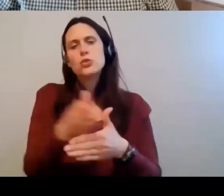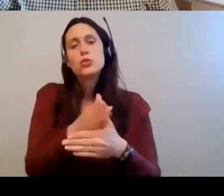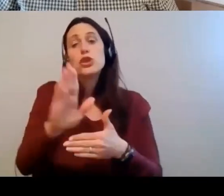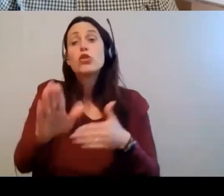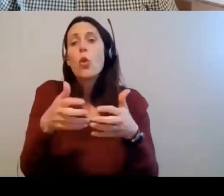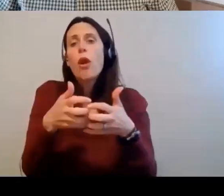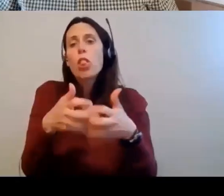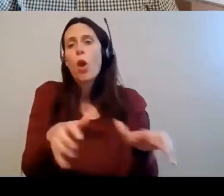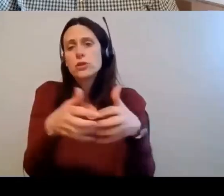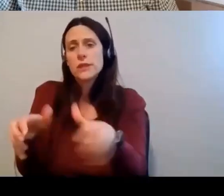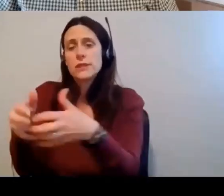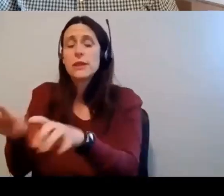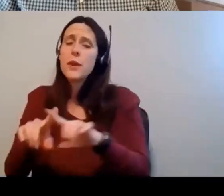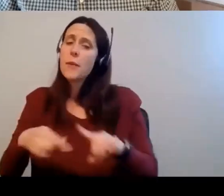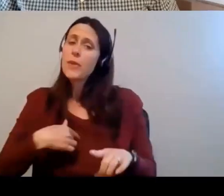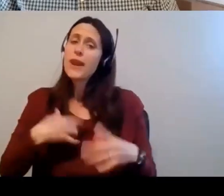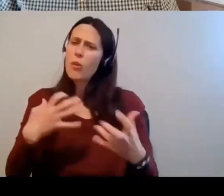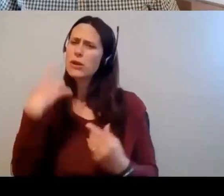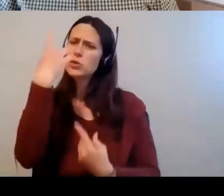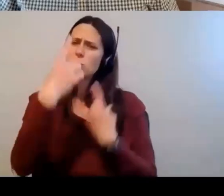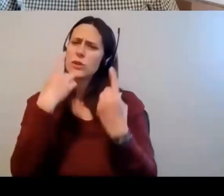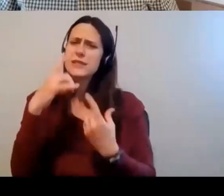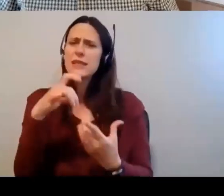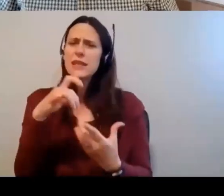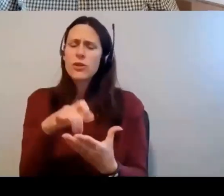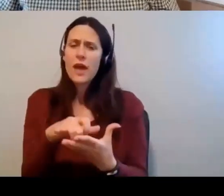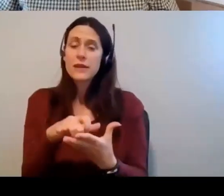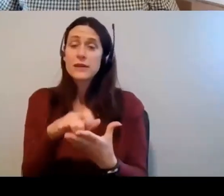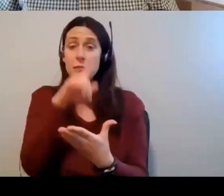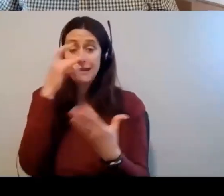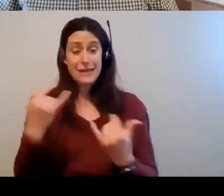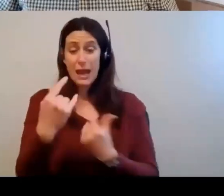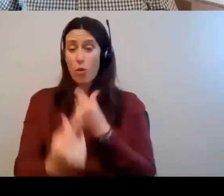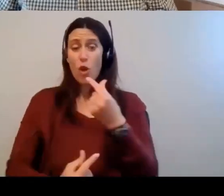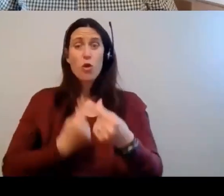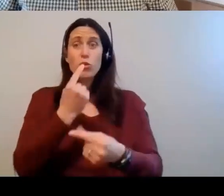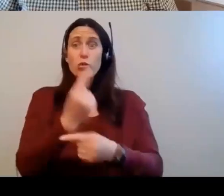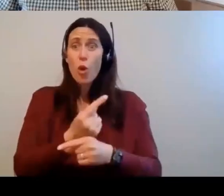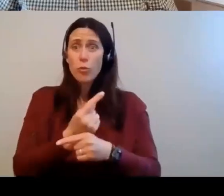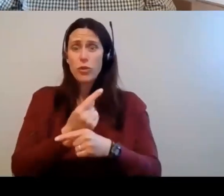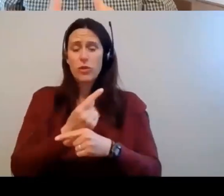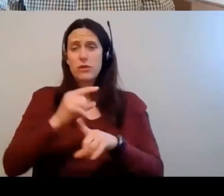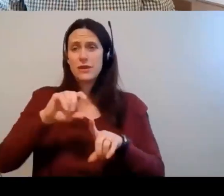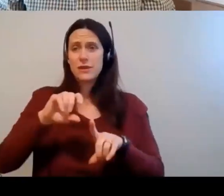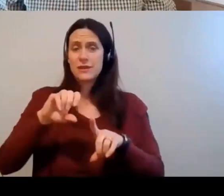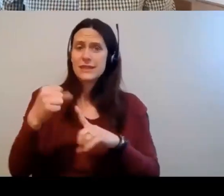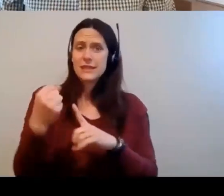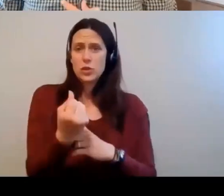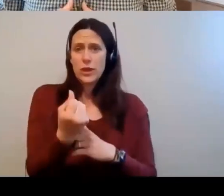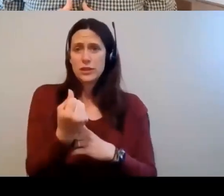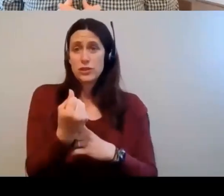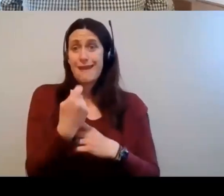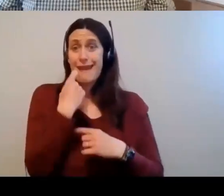today, but I do want you to think about that in terms of we're in a global situation where as of